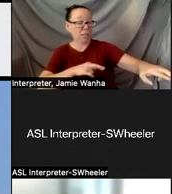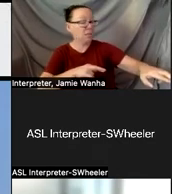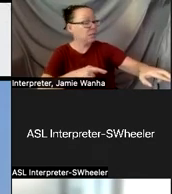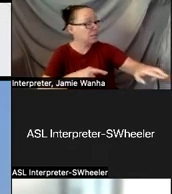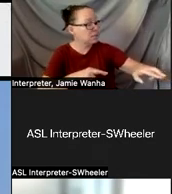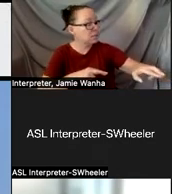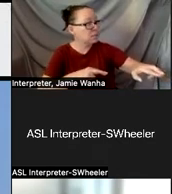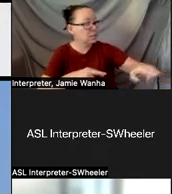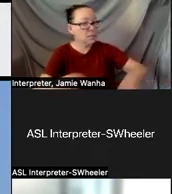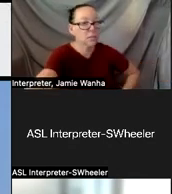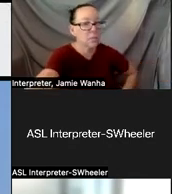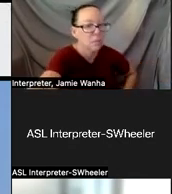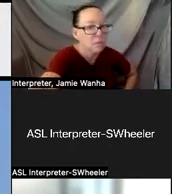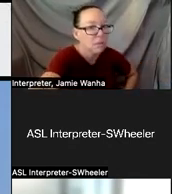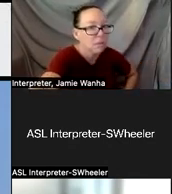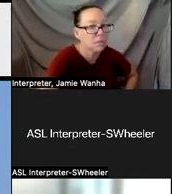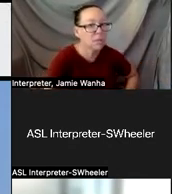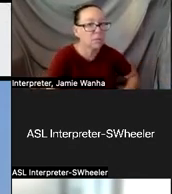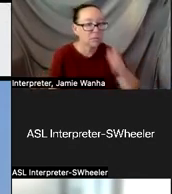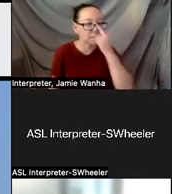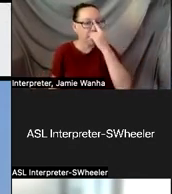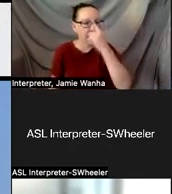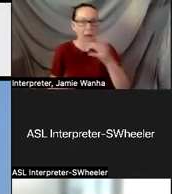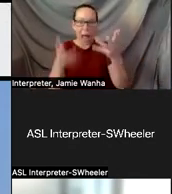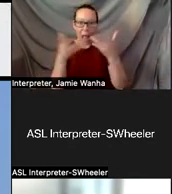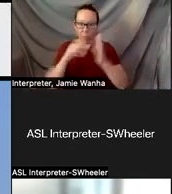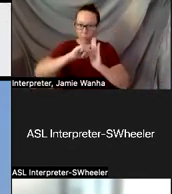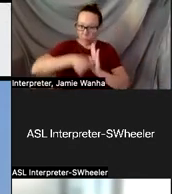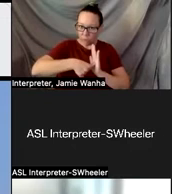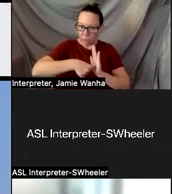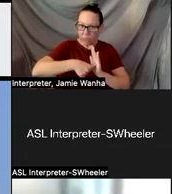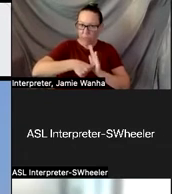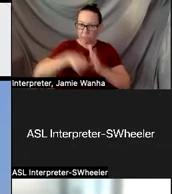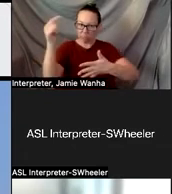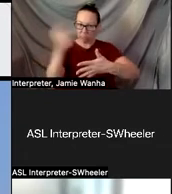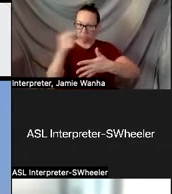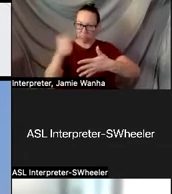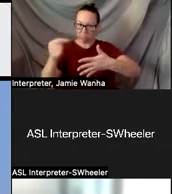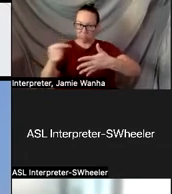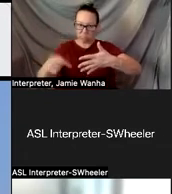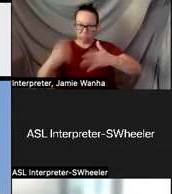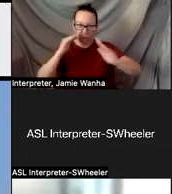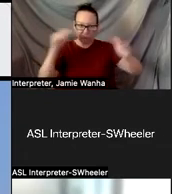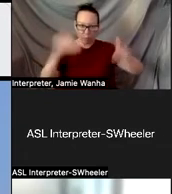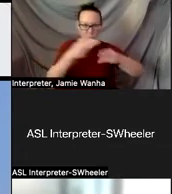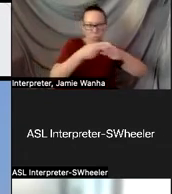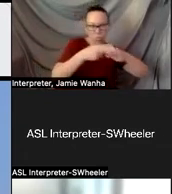at the same time. I wanted to point out some of what we will focus on in the short, intermediate, and long